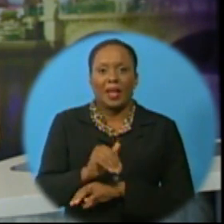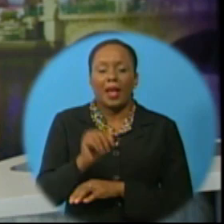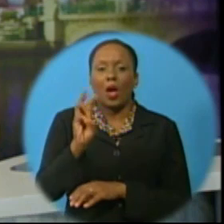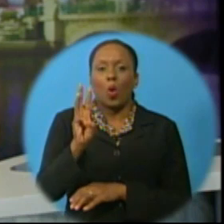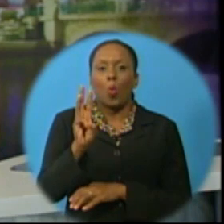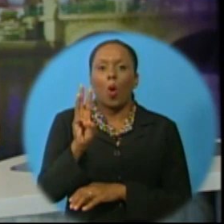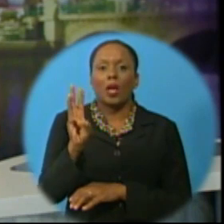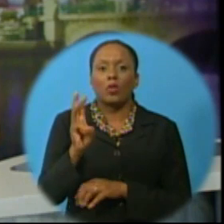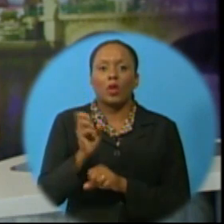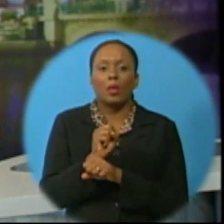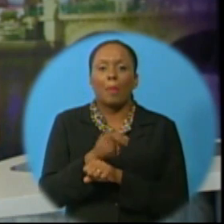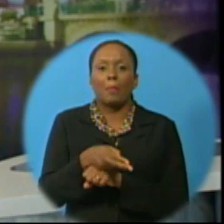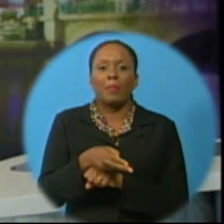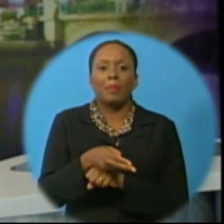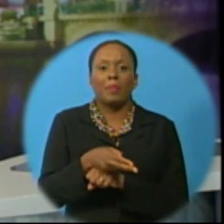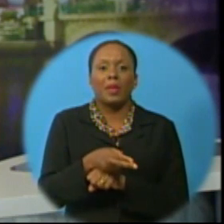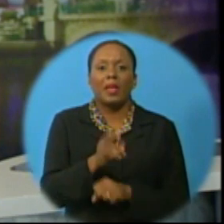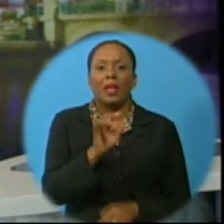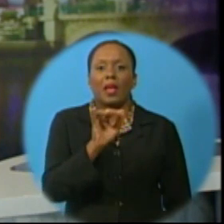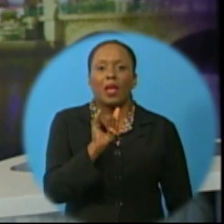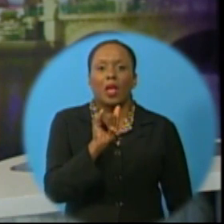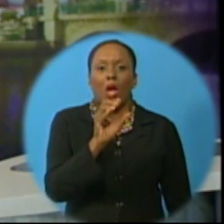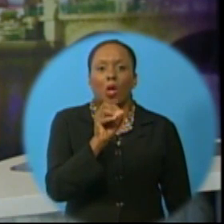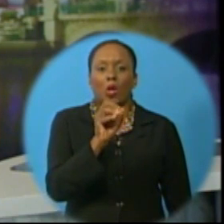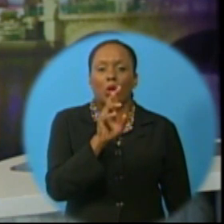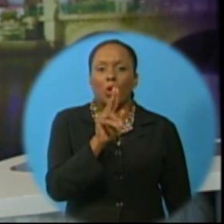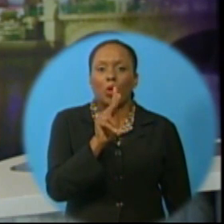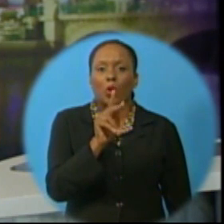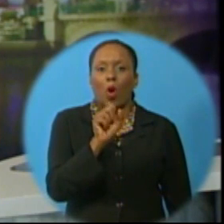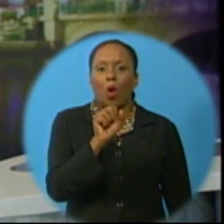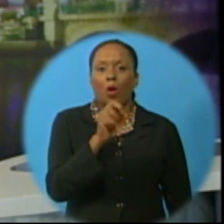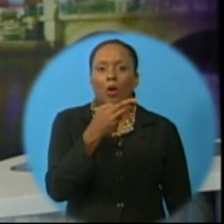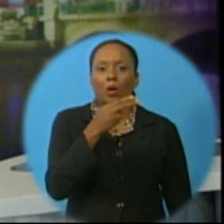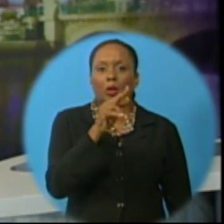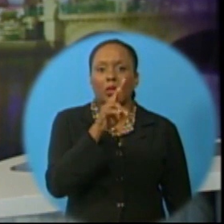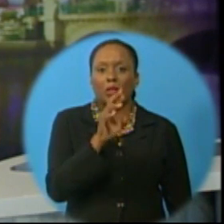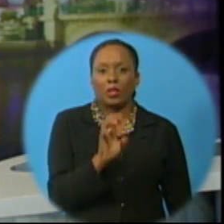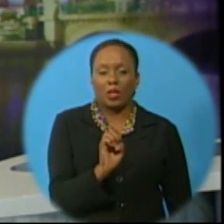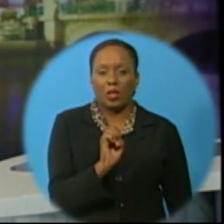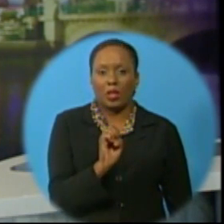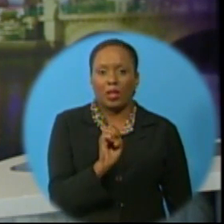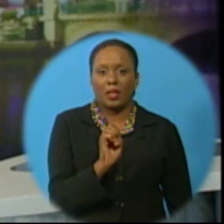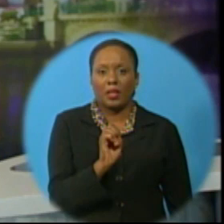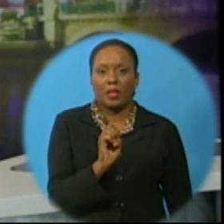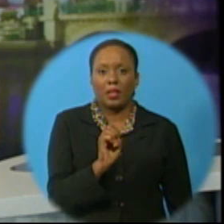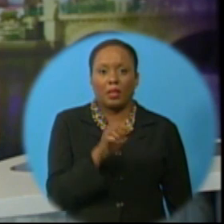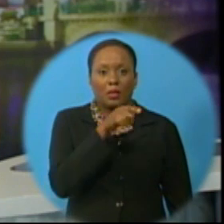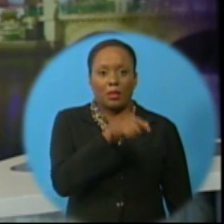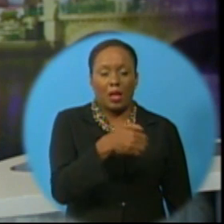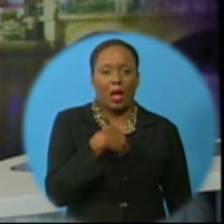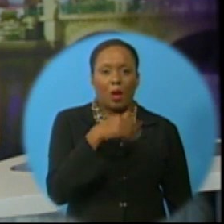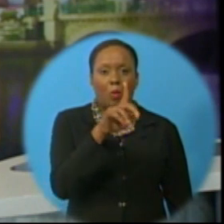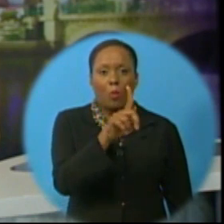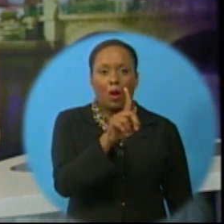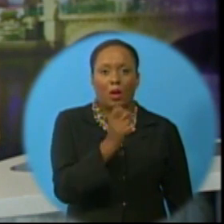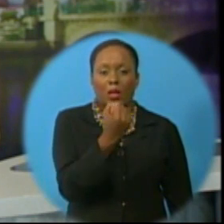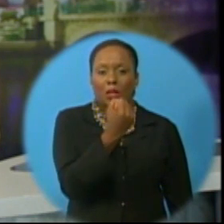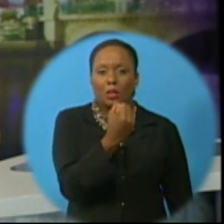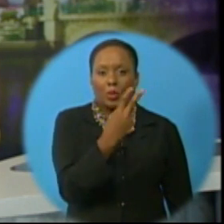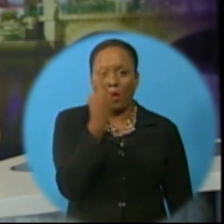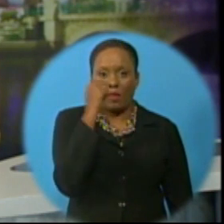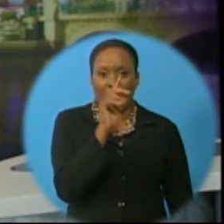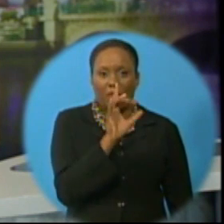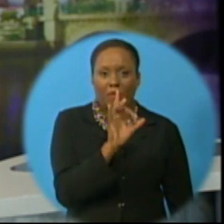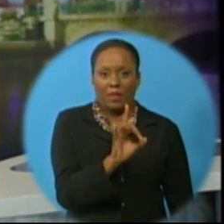Kensington Oval, Wanderers beat Premix and Precast Yorkshire by 6 wickets with 2 balls to spare in their quarter-final matchup. Yorkshire